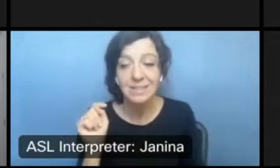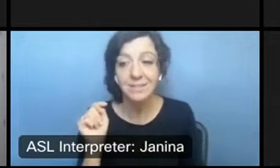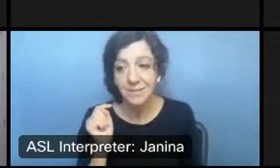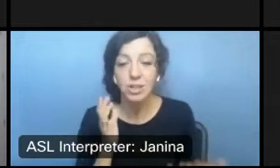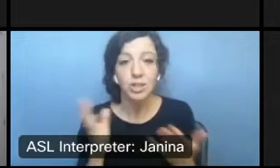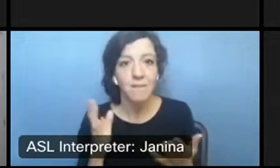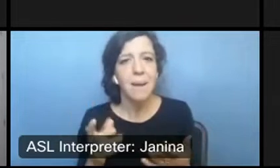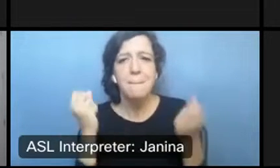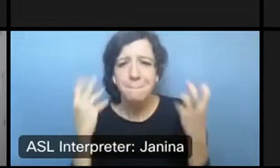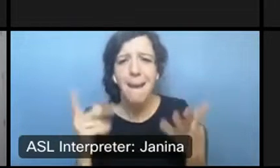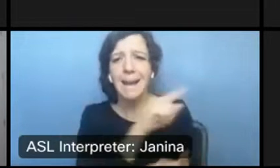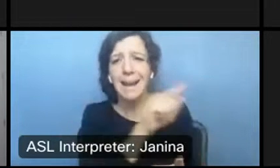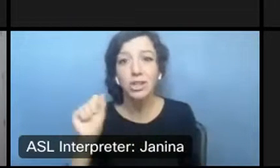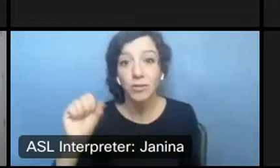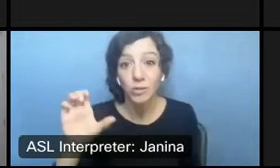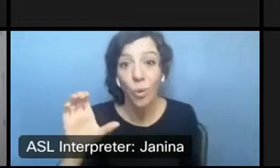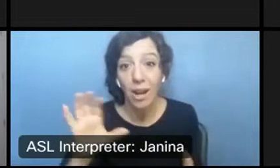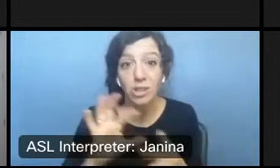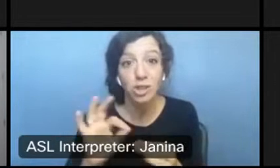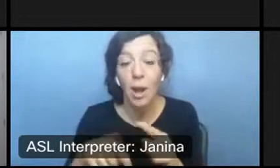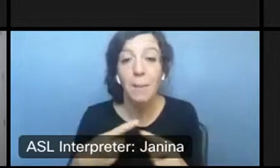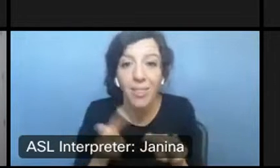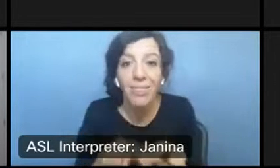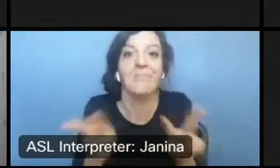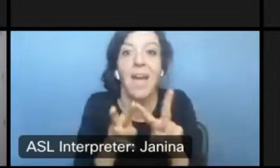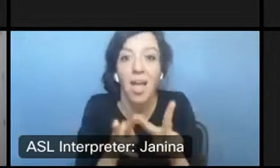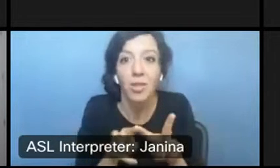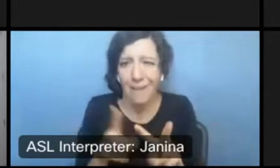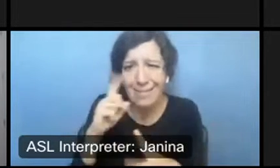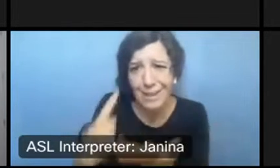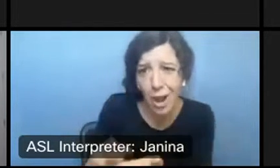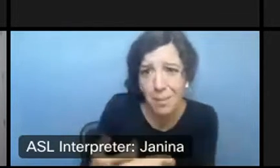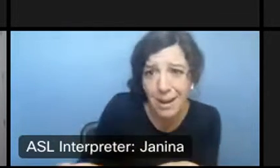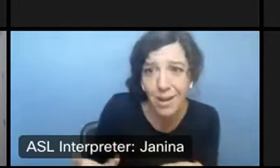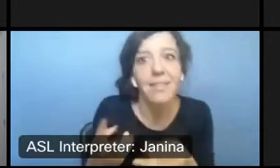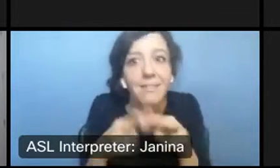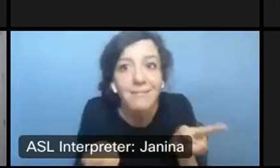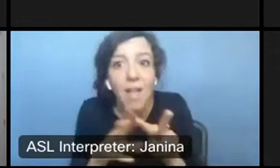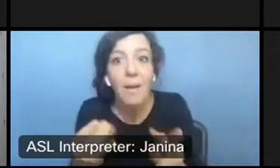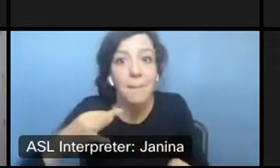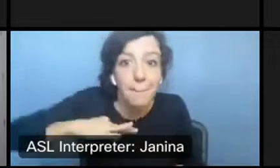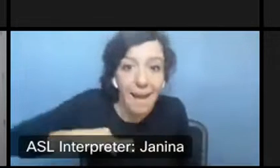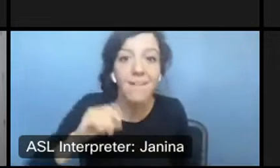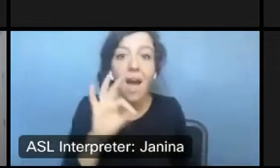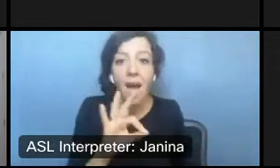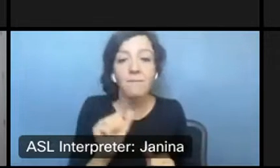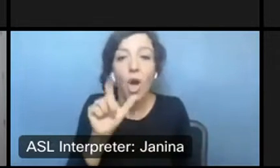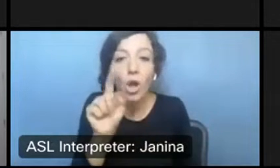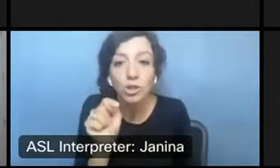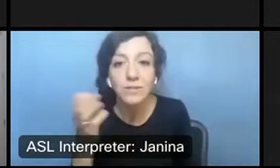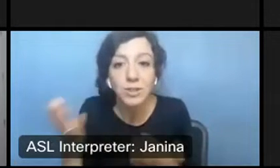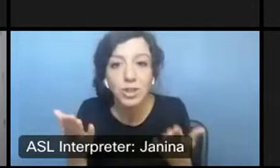me the value. I think I've talked about it here. I've had service coordinators talk to me about the value of the alternative services, engaging people